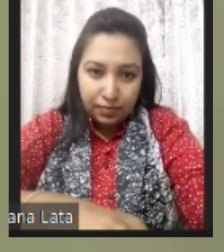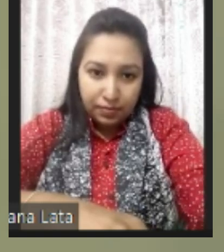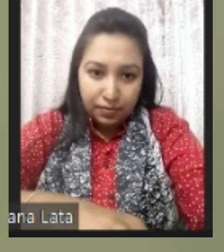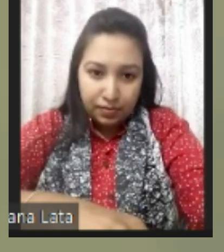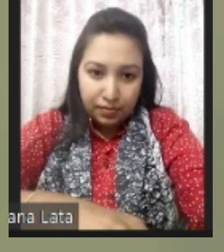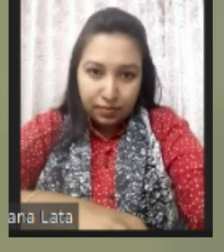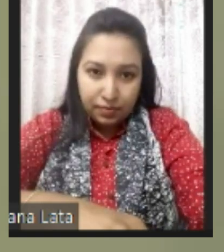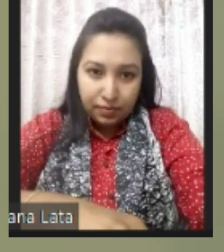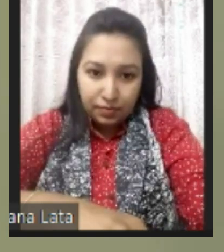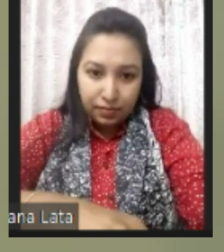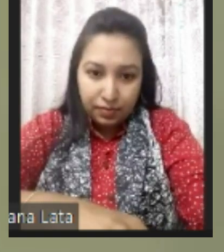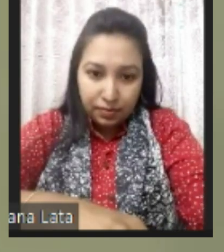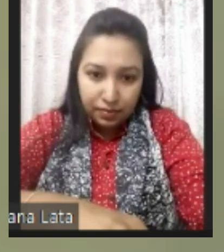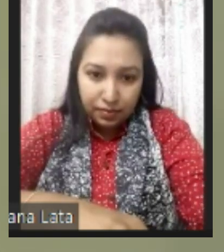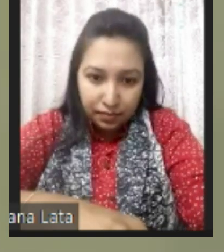Okay. So